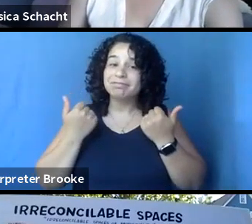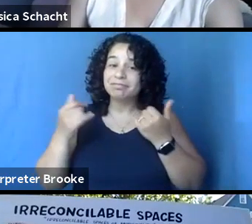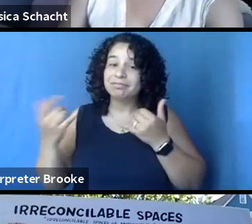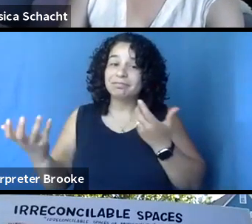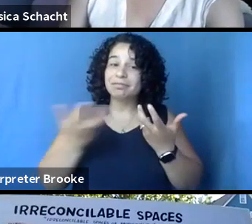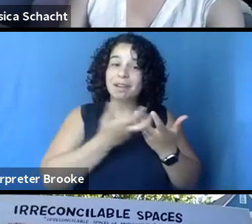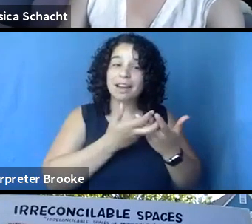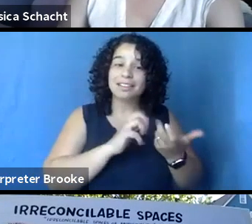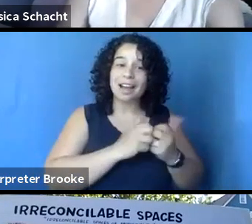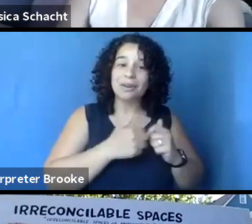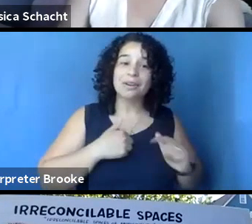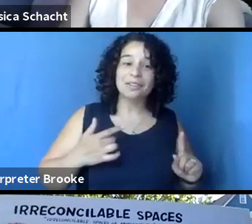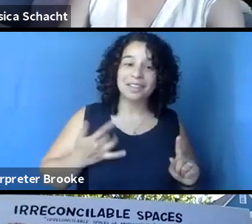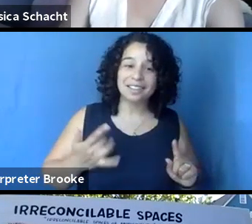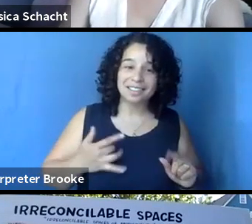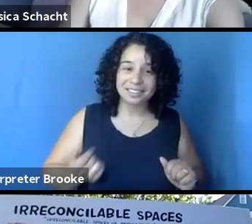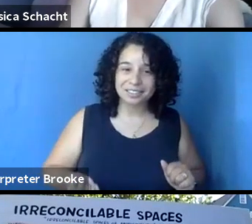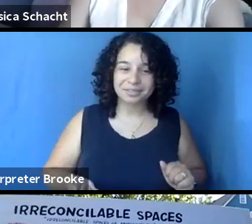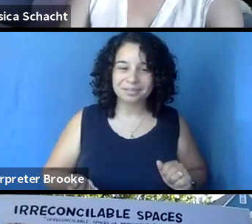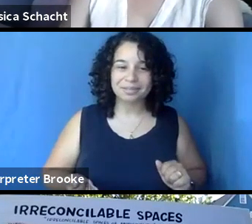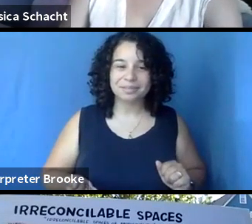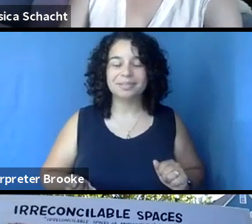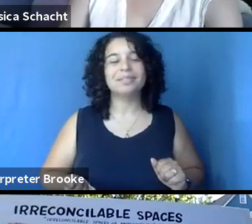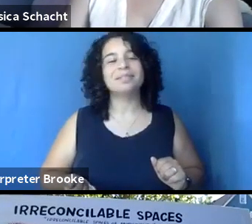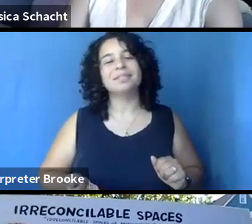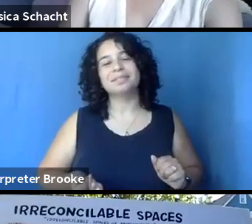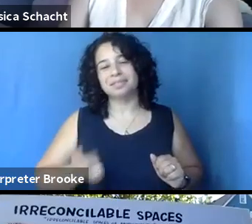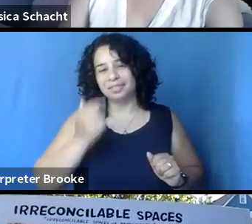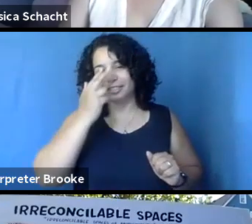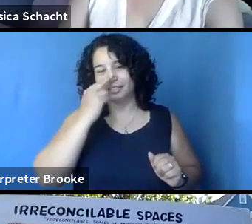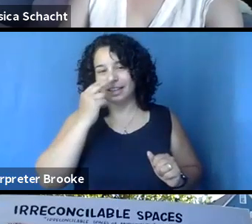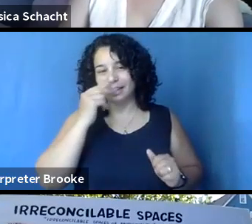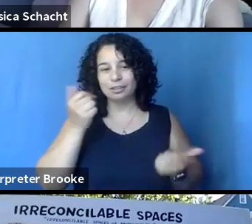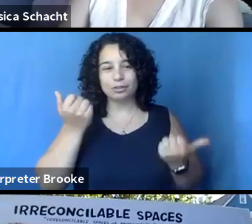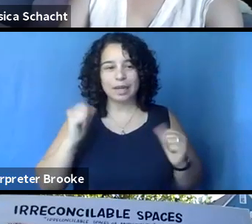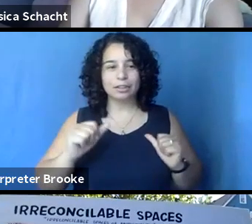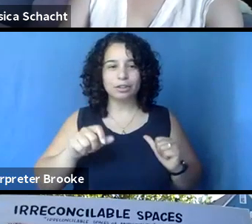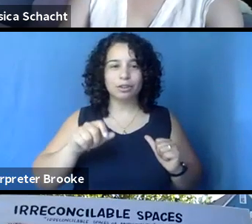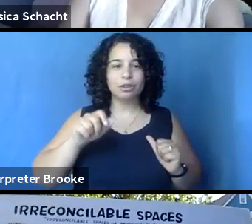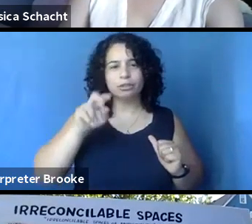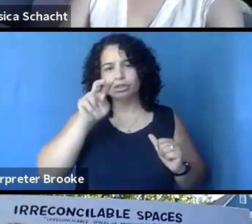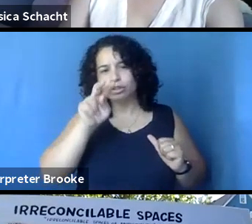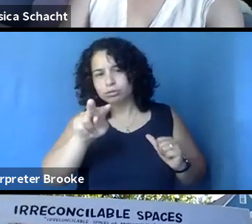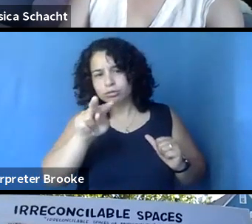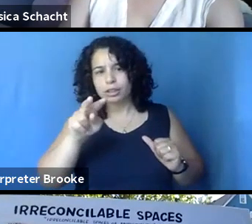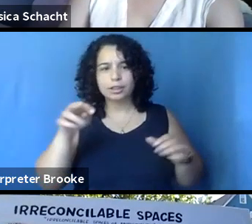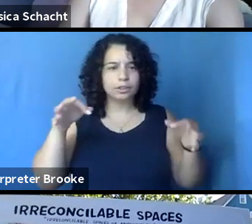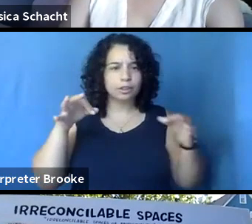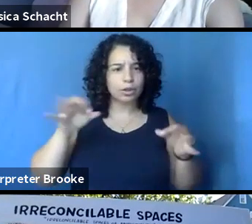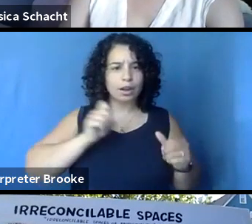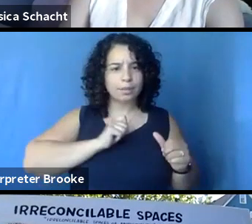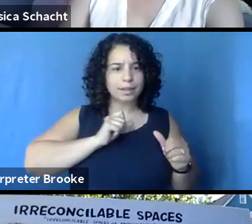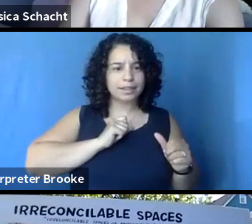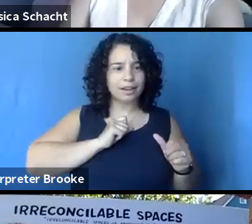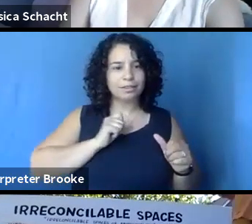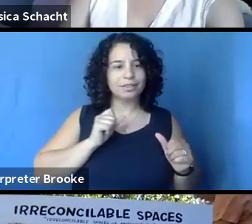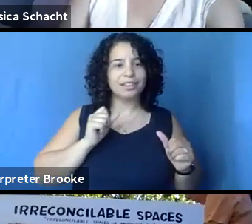as well. It's funny to describe myself while also looking at an image of myself,